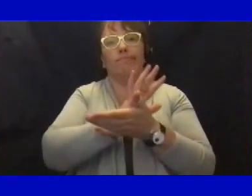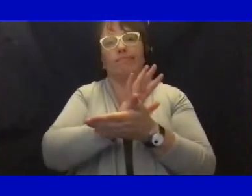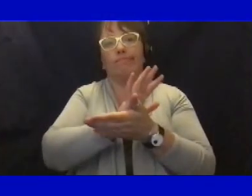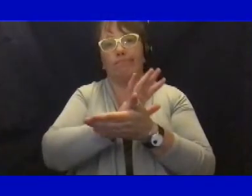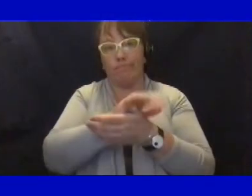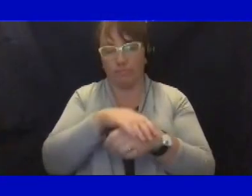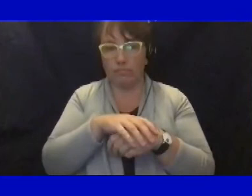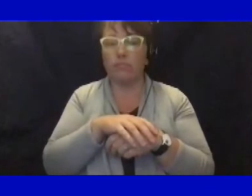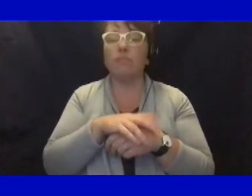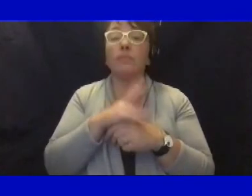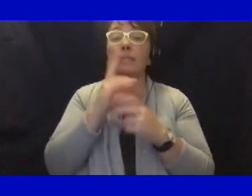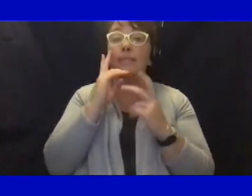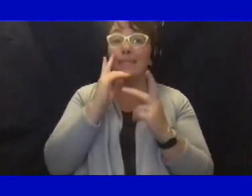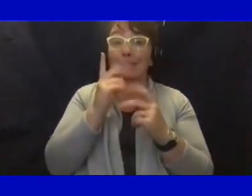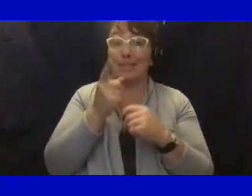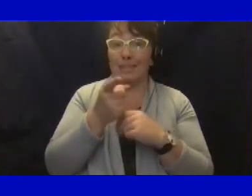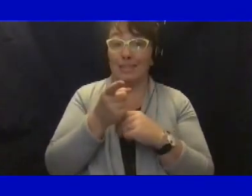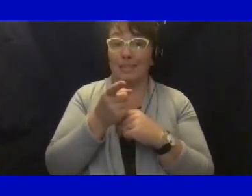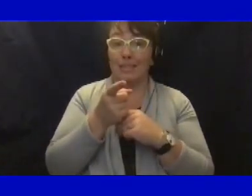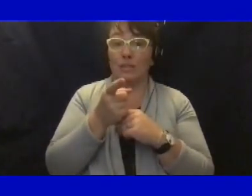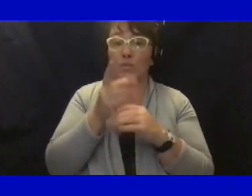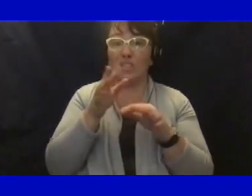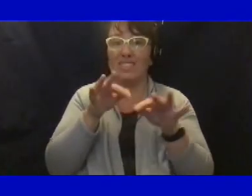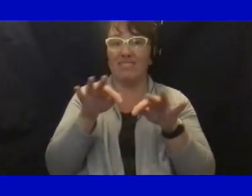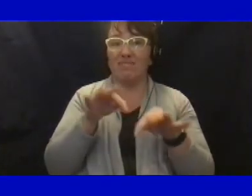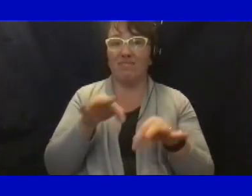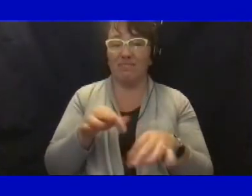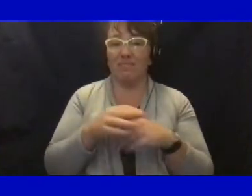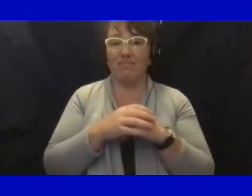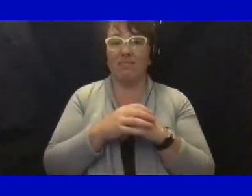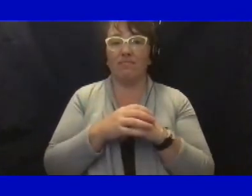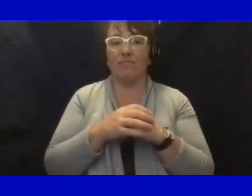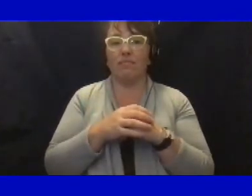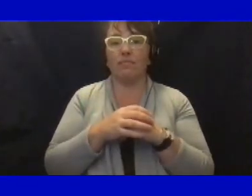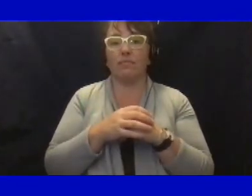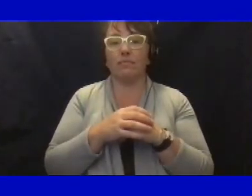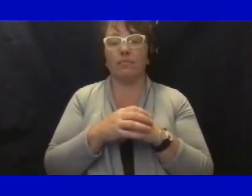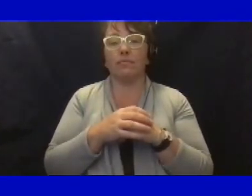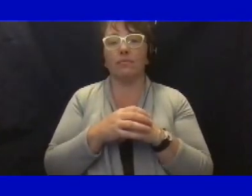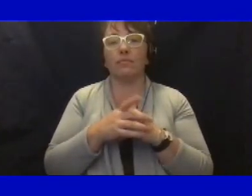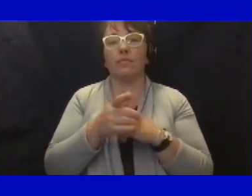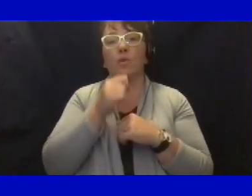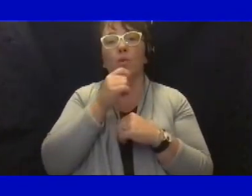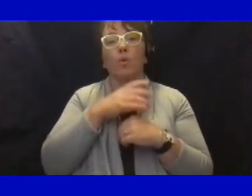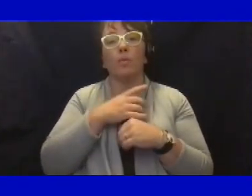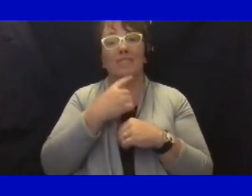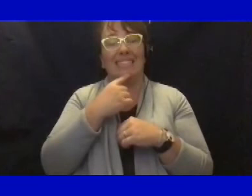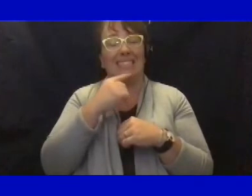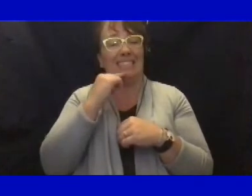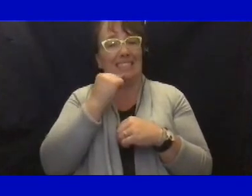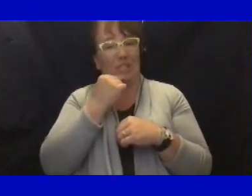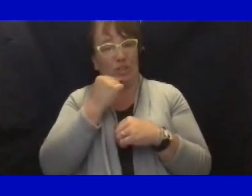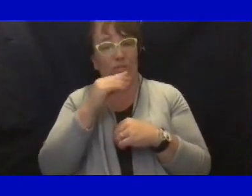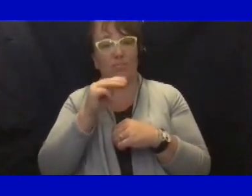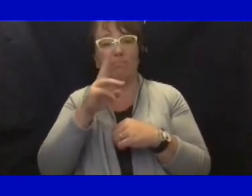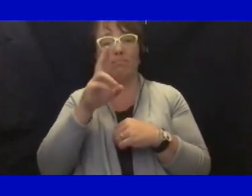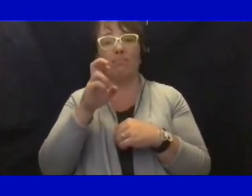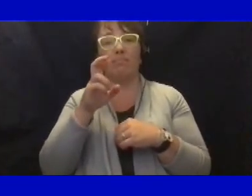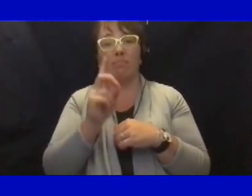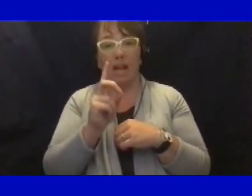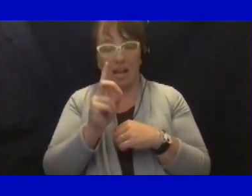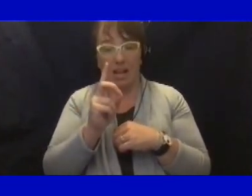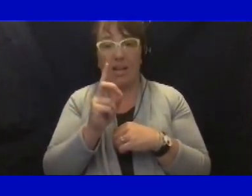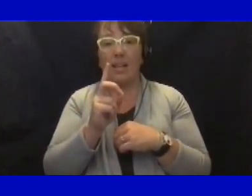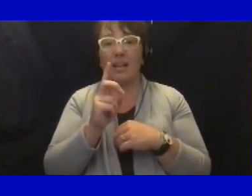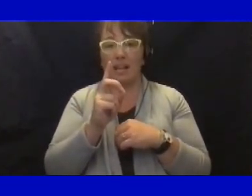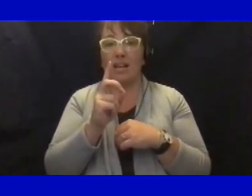video, we think that some intense moments for homeowners out here as this mud flow from the Holy Fire burn scar shot straight out of